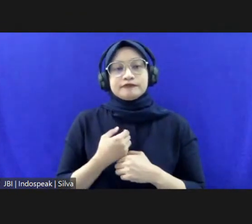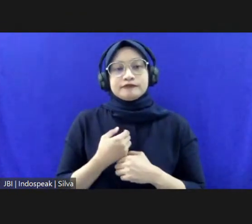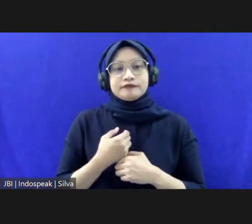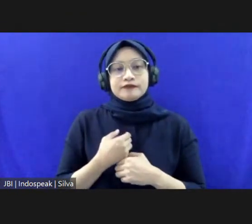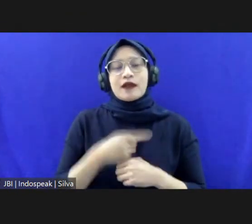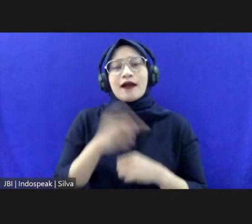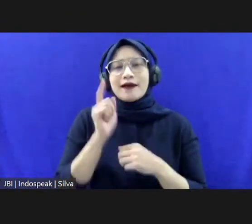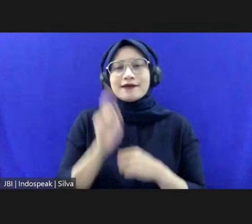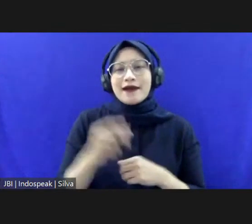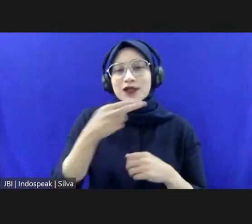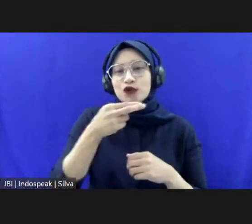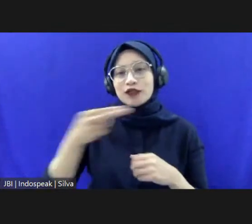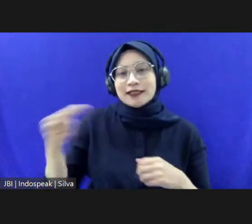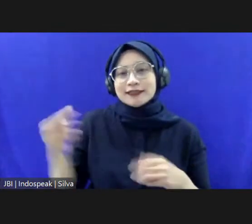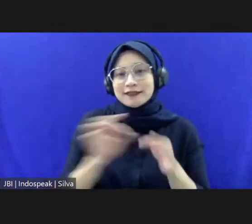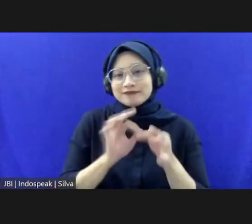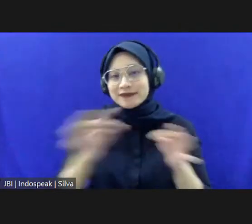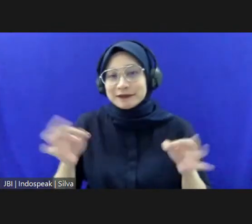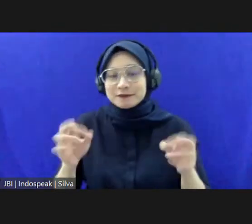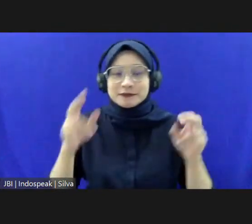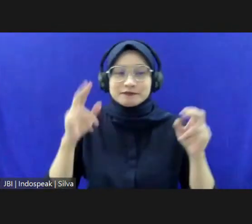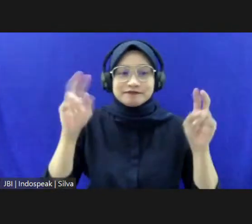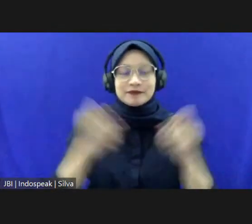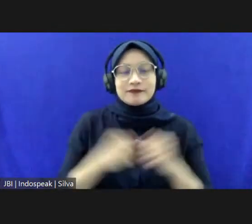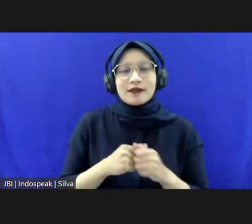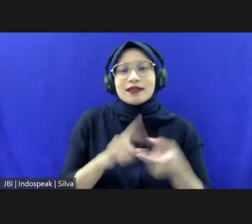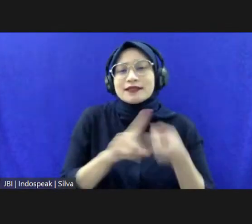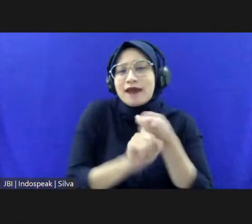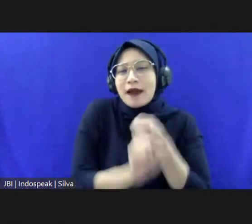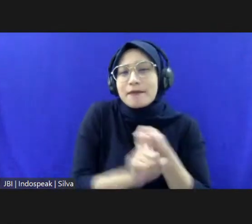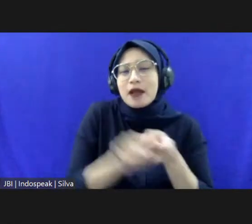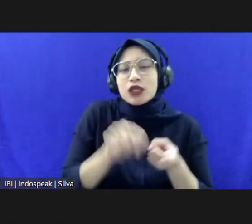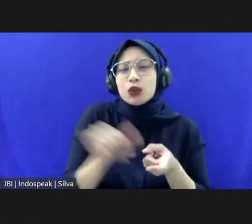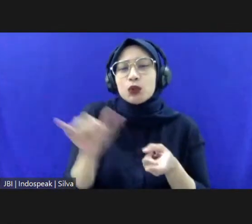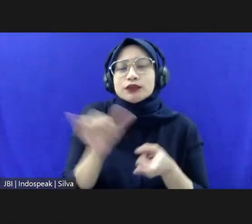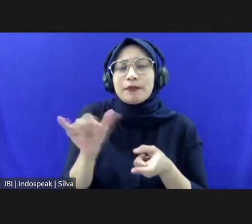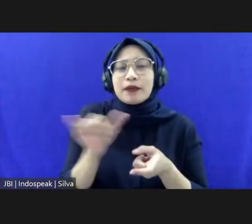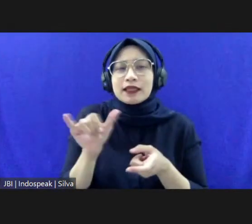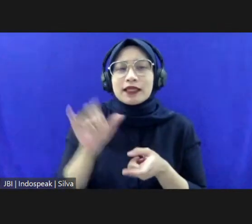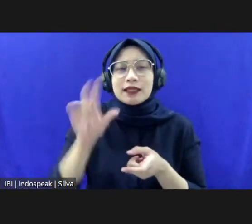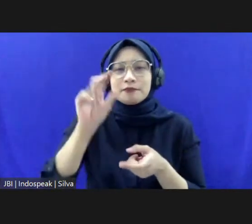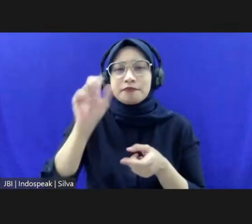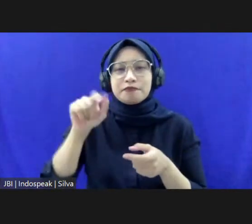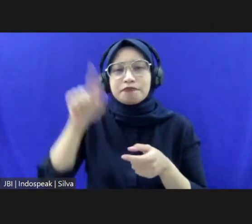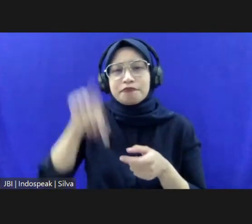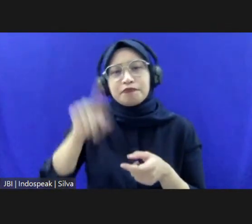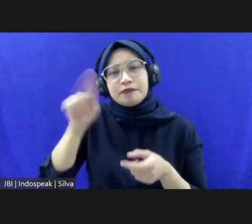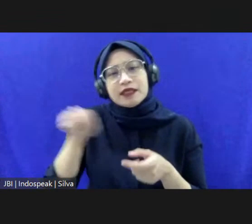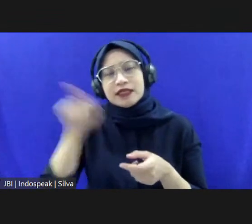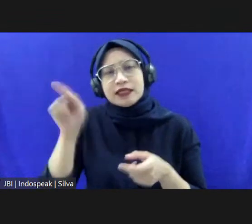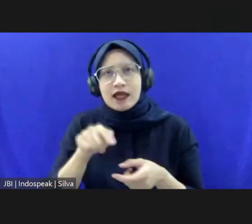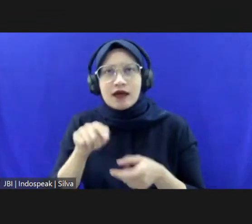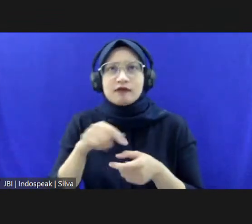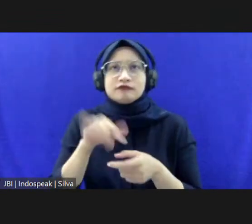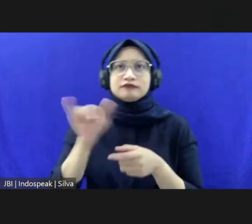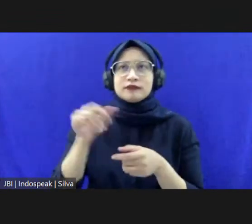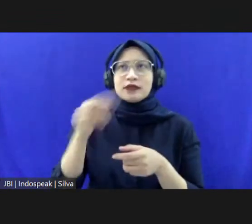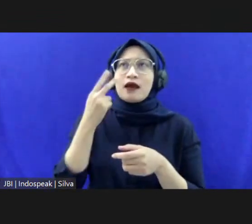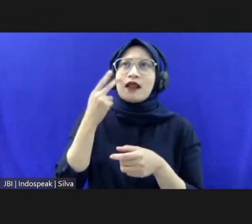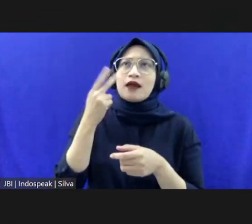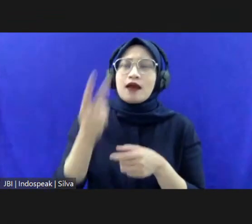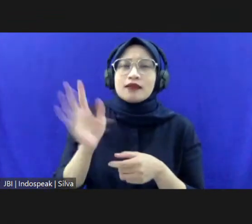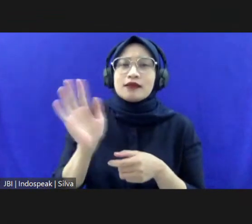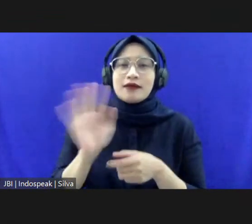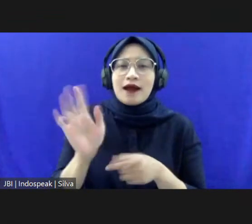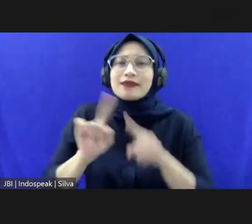friendship. Sahabat itu ibarat bintang, dia memang tidak terlihat, namun dia selalu ada